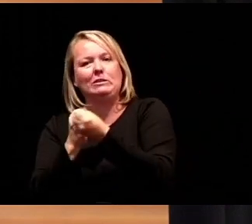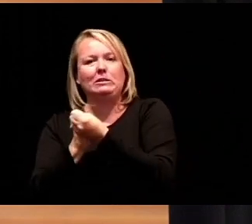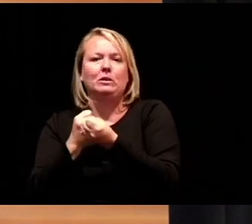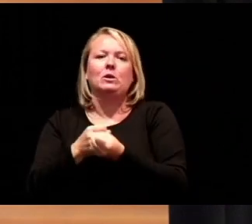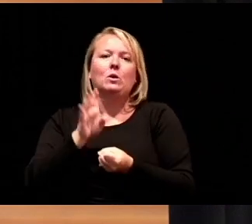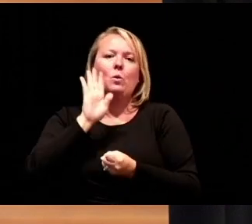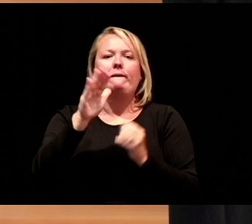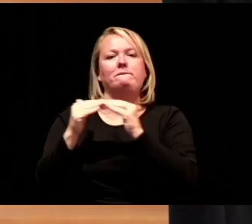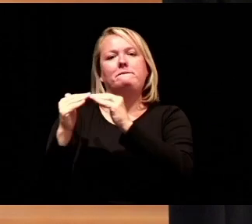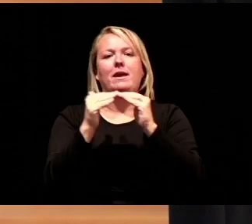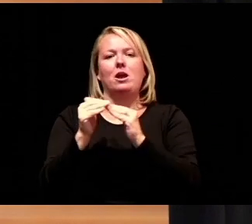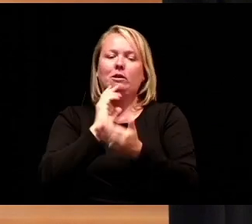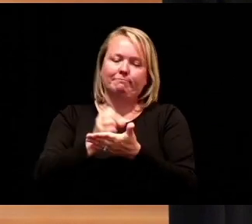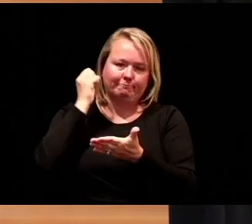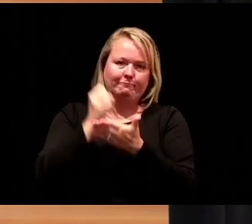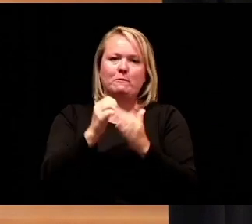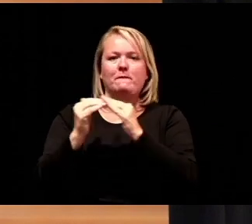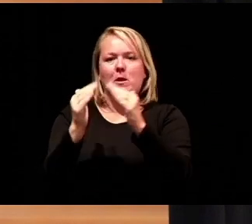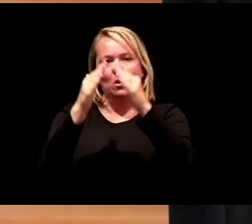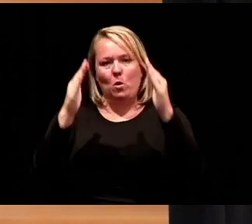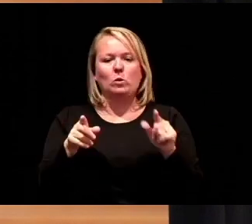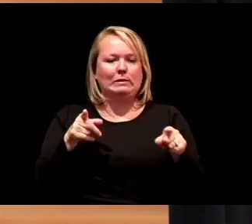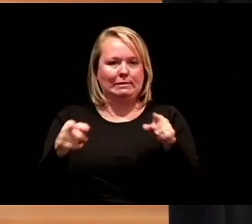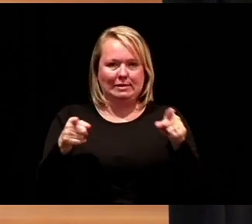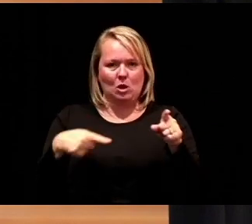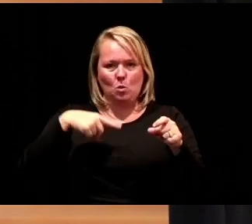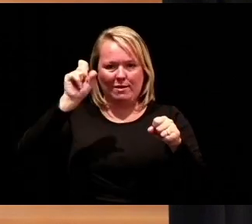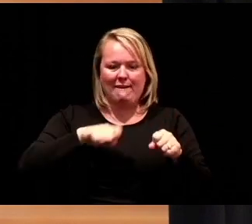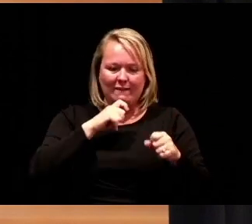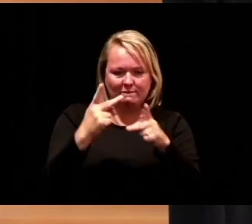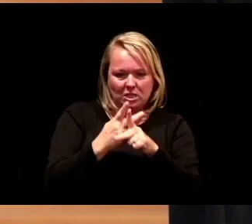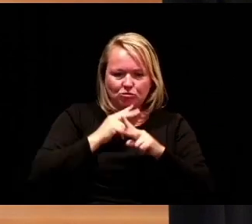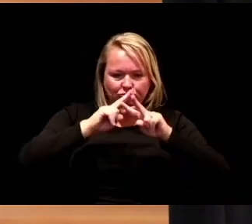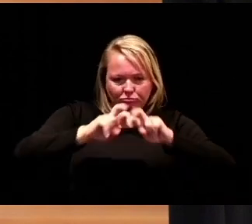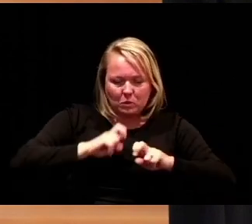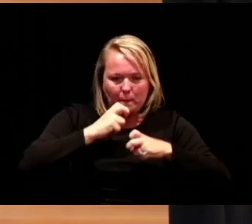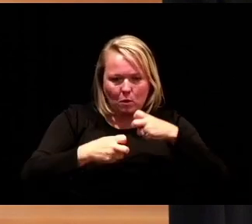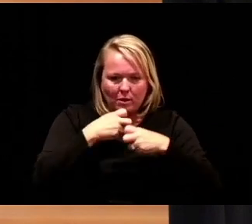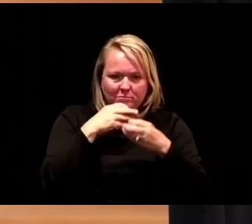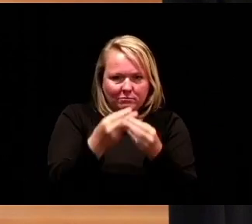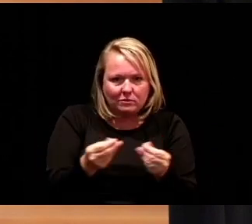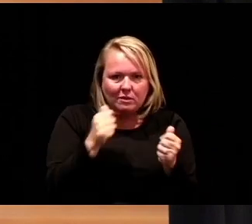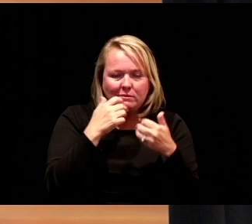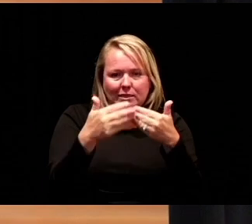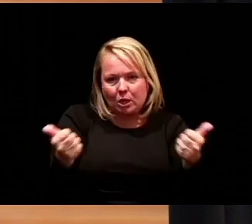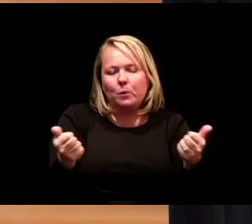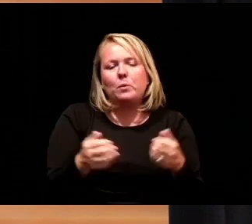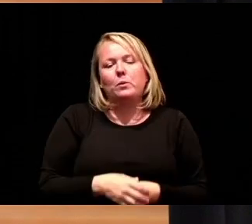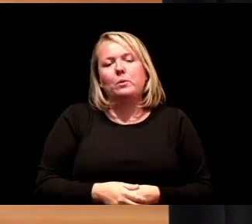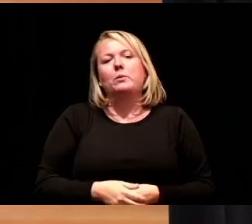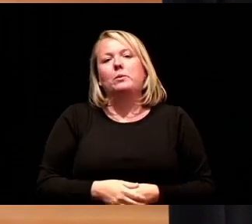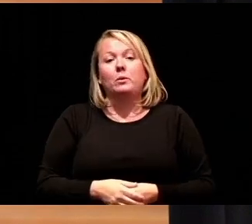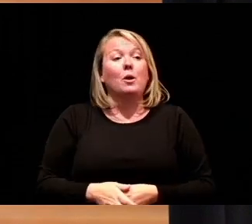easy classification as disparate treatment. Ultimately, really, is it really intent we're concerned about